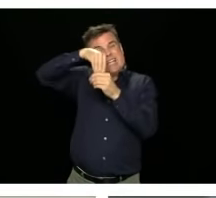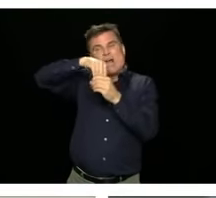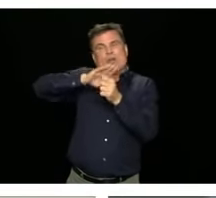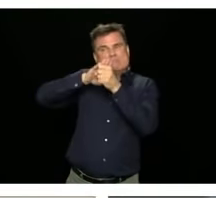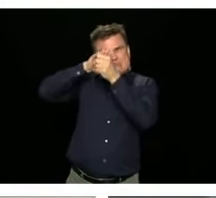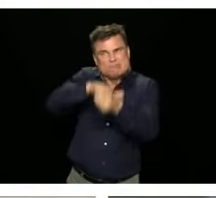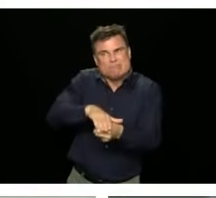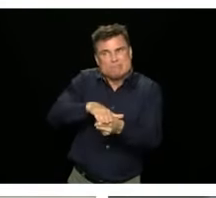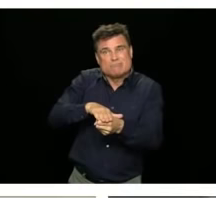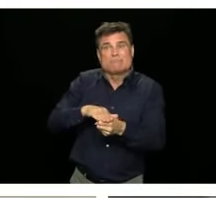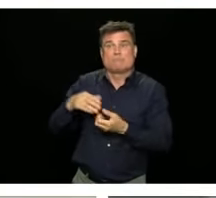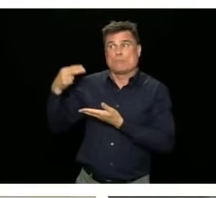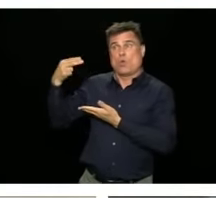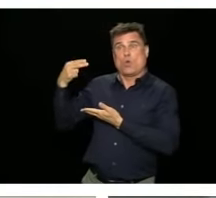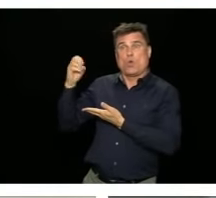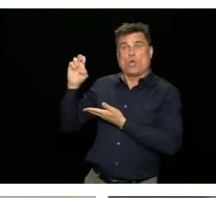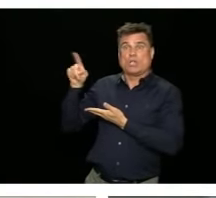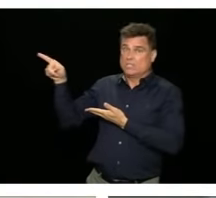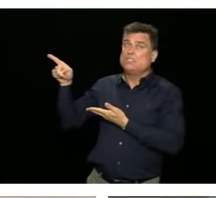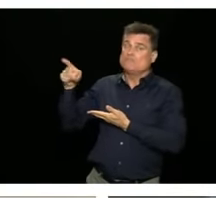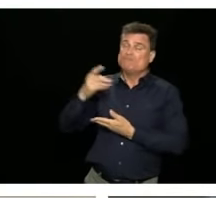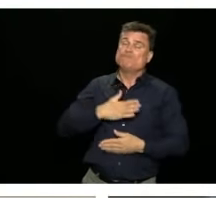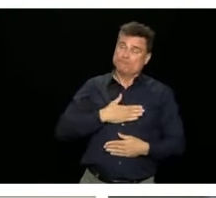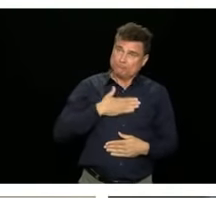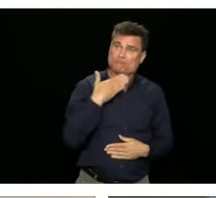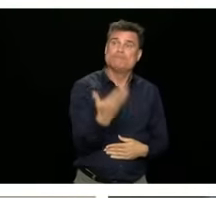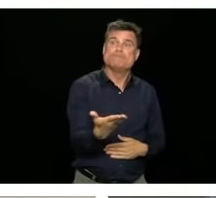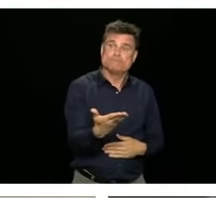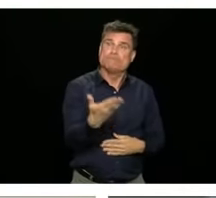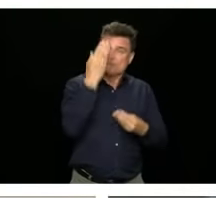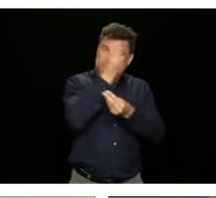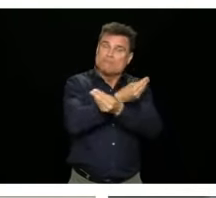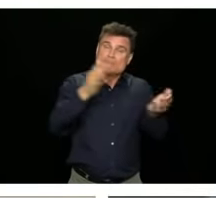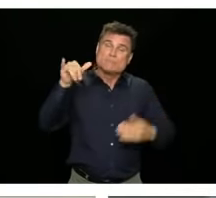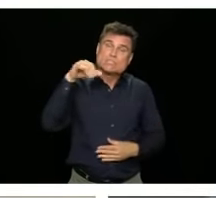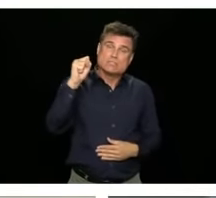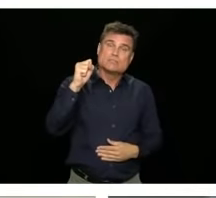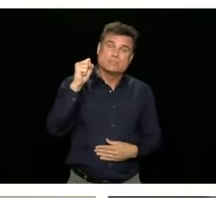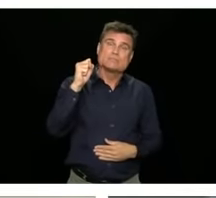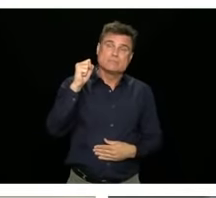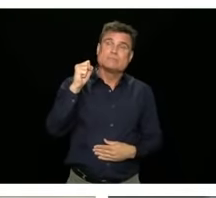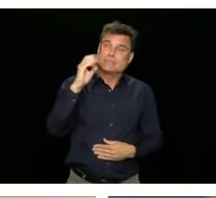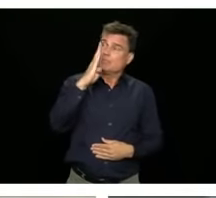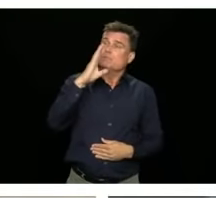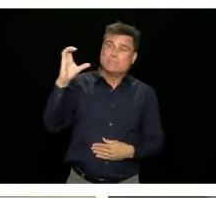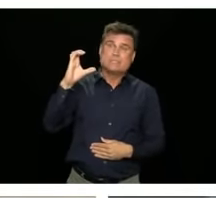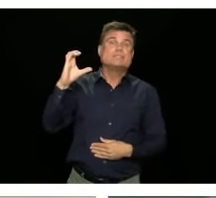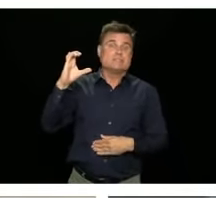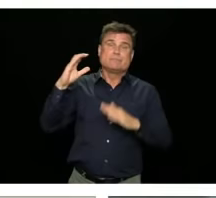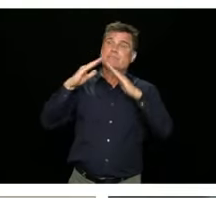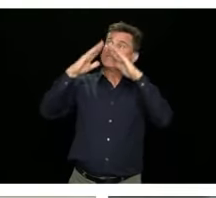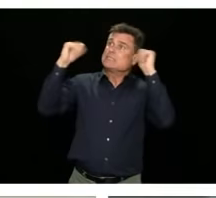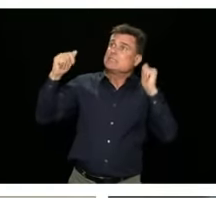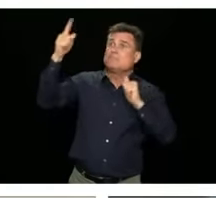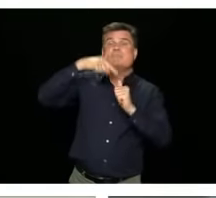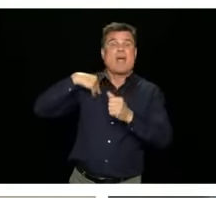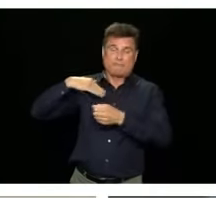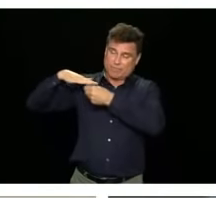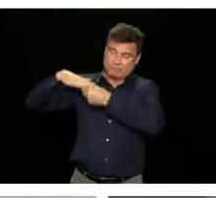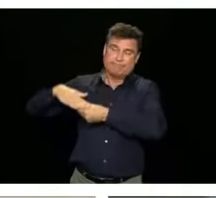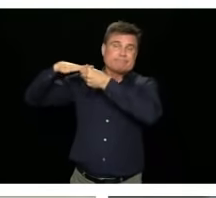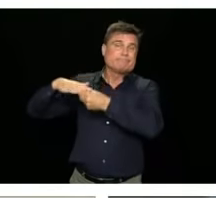Indigenous, people of color, are the folks who are getting the minimum wage or in the minimum wage jobs. We know that labor laws